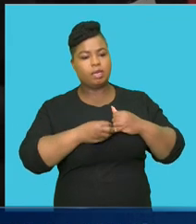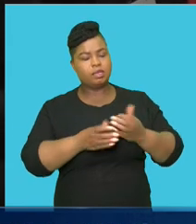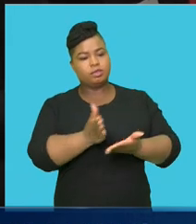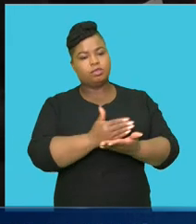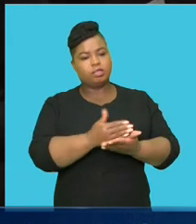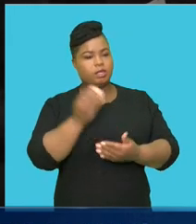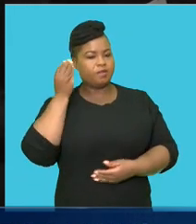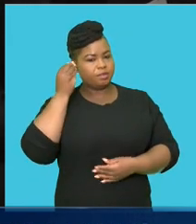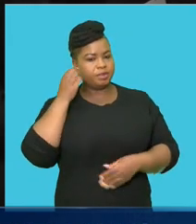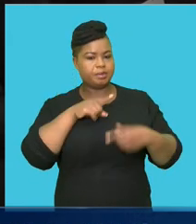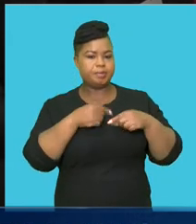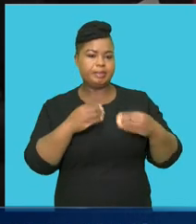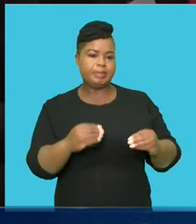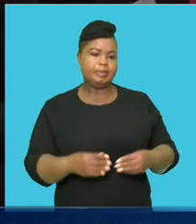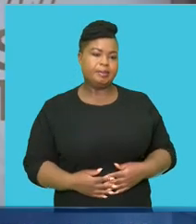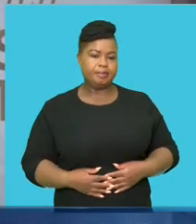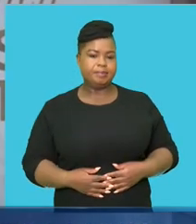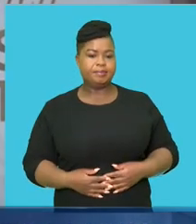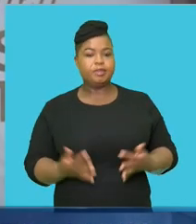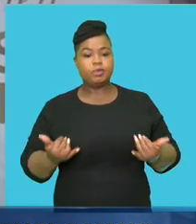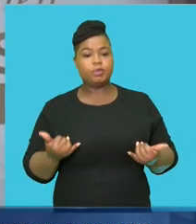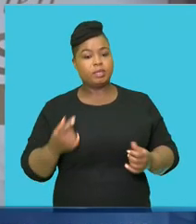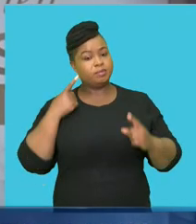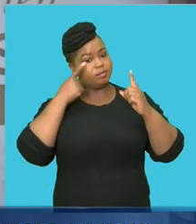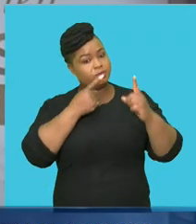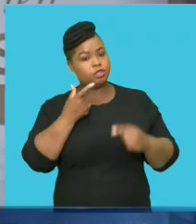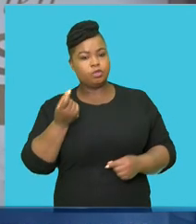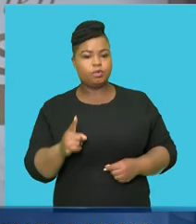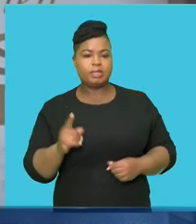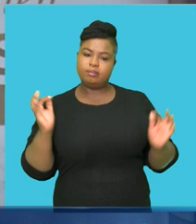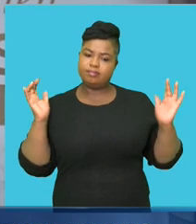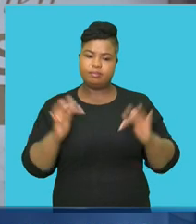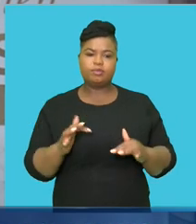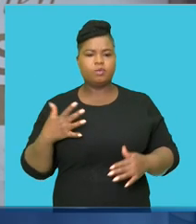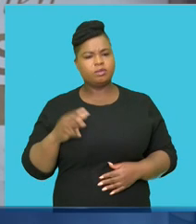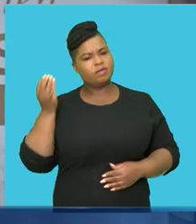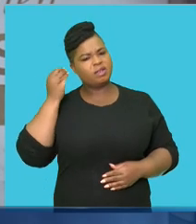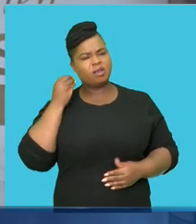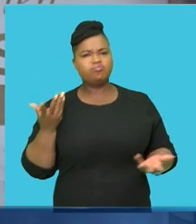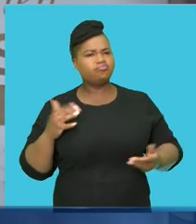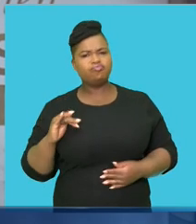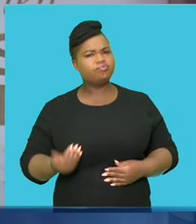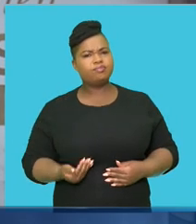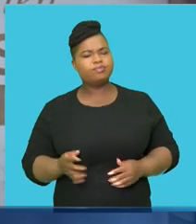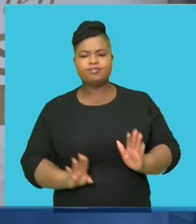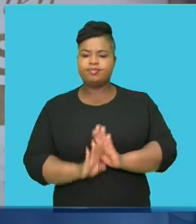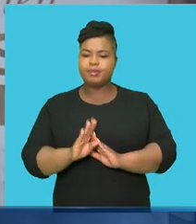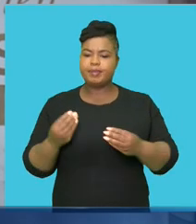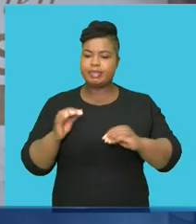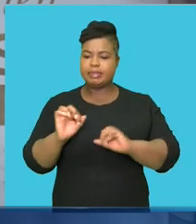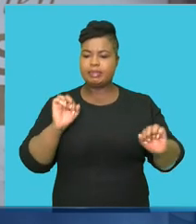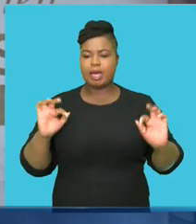ngolwazi kwezamabhizinisi. The purpose of today is really to come together to find out how can women improve their